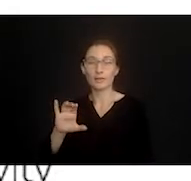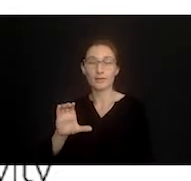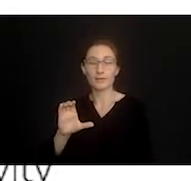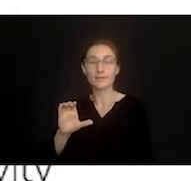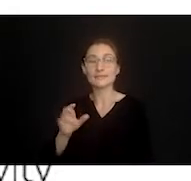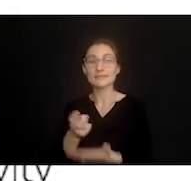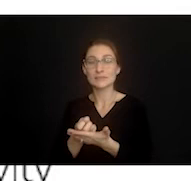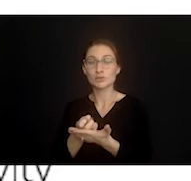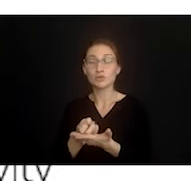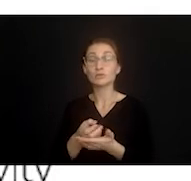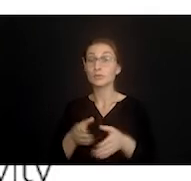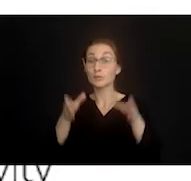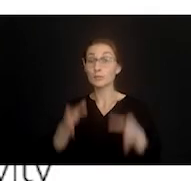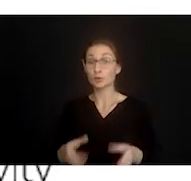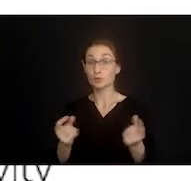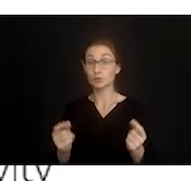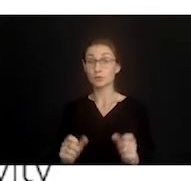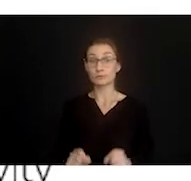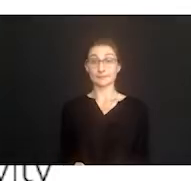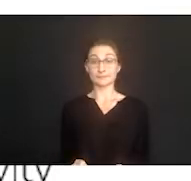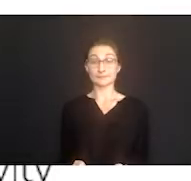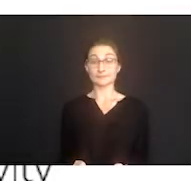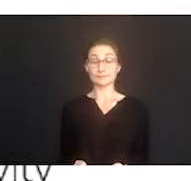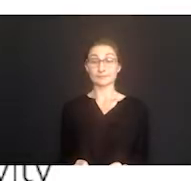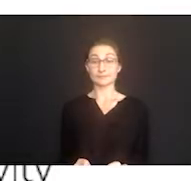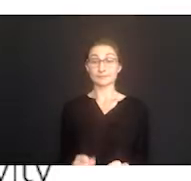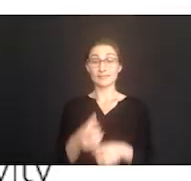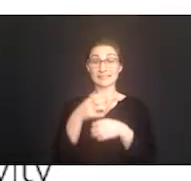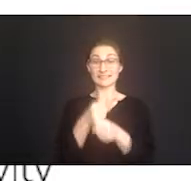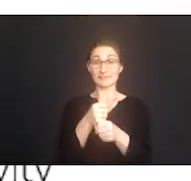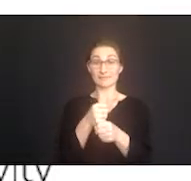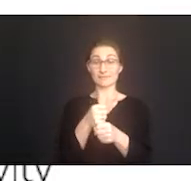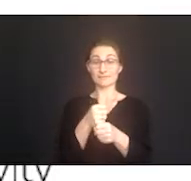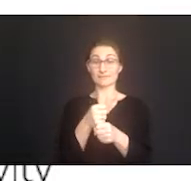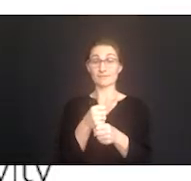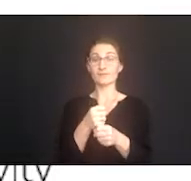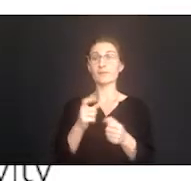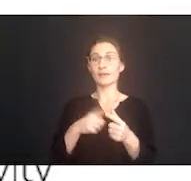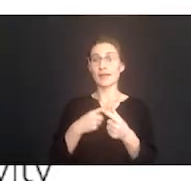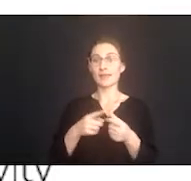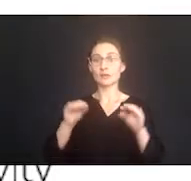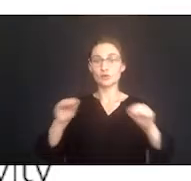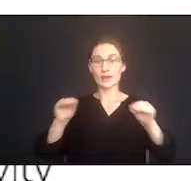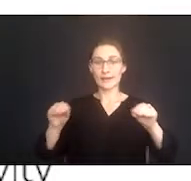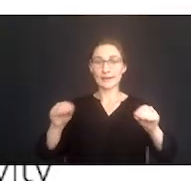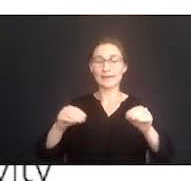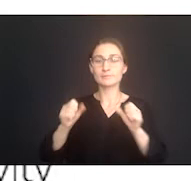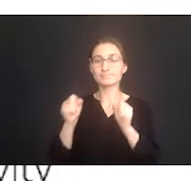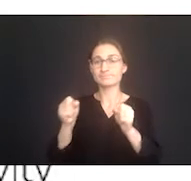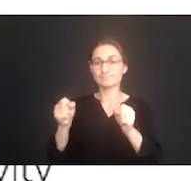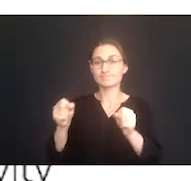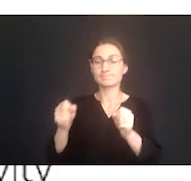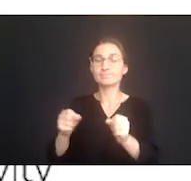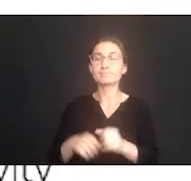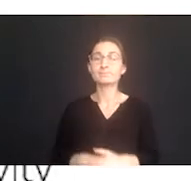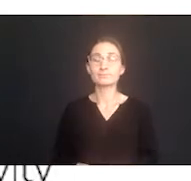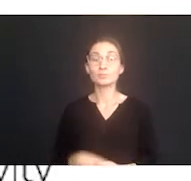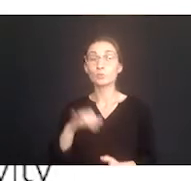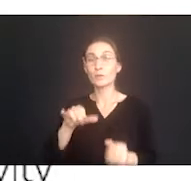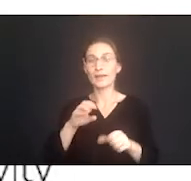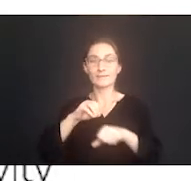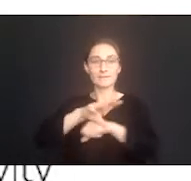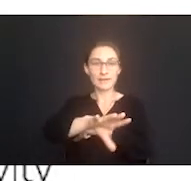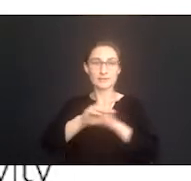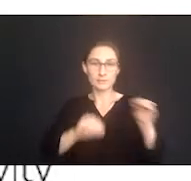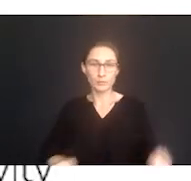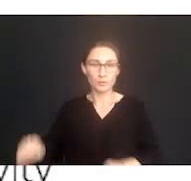the person gets very rigid and then they start to shake or they start to convulse. For this type of seizure, it affects movement.